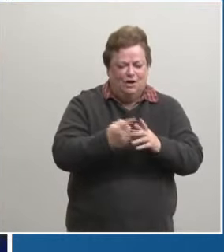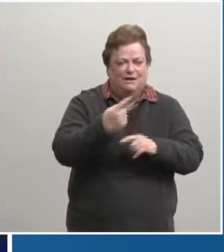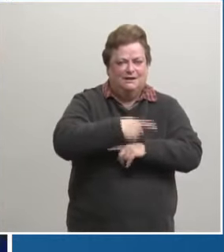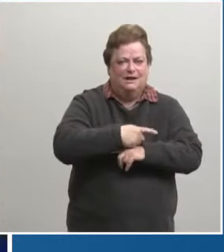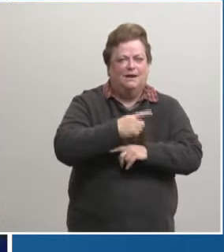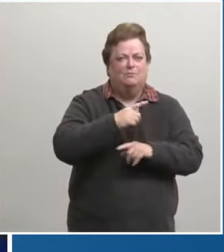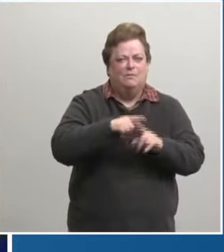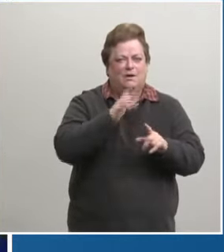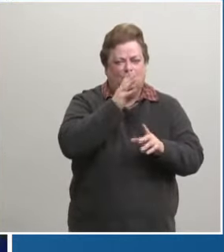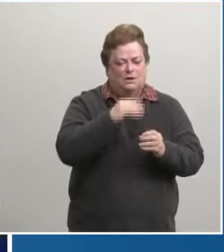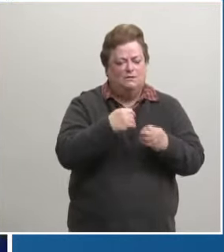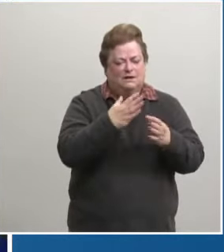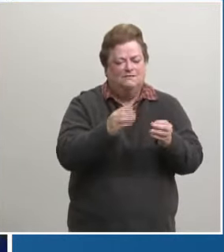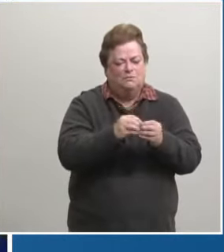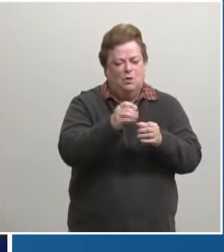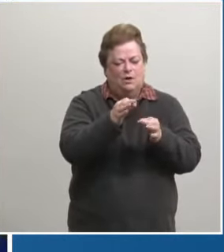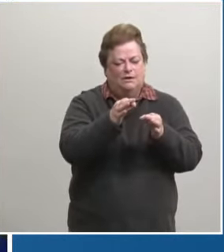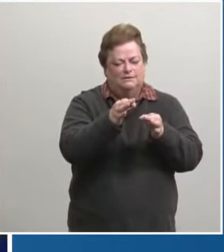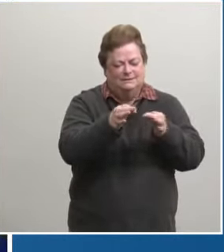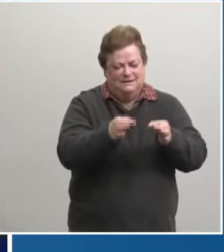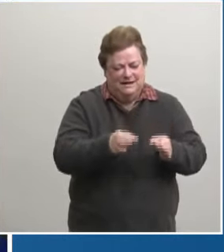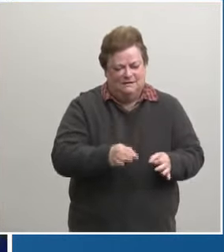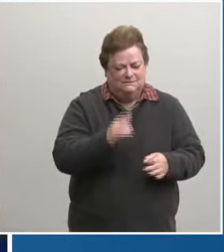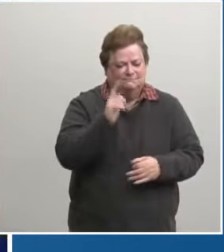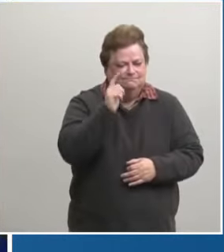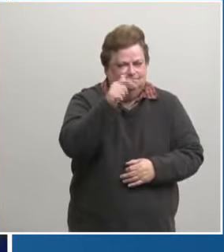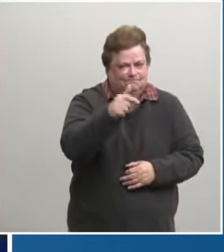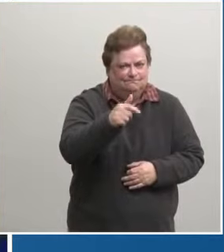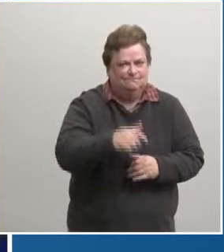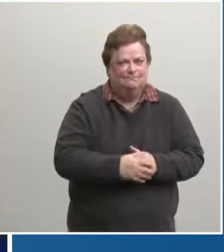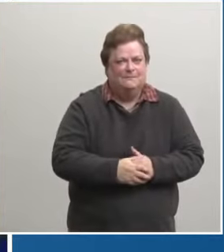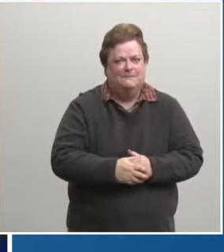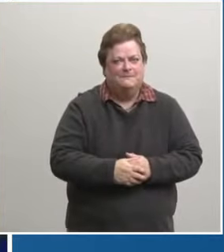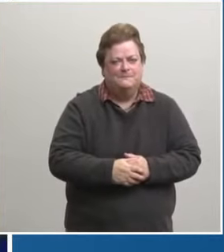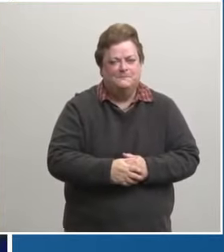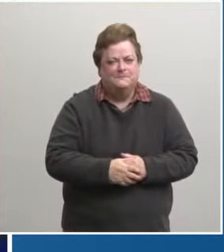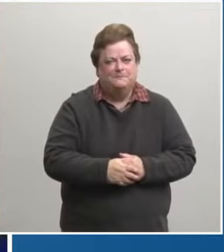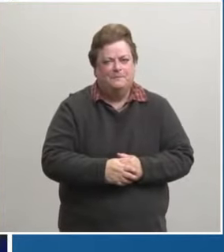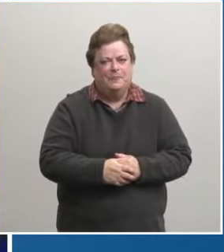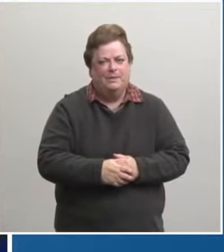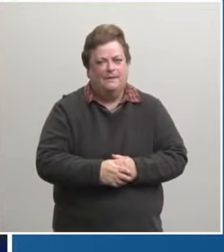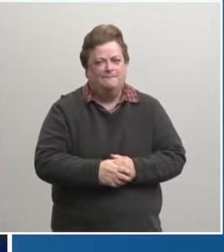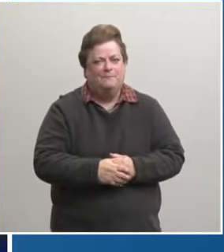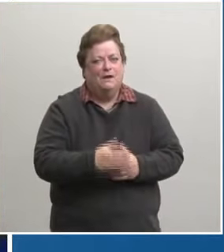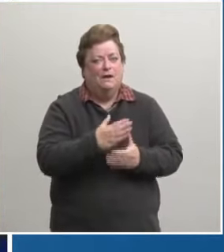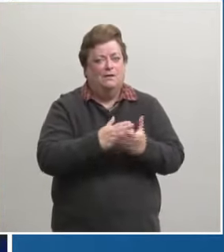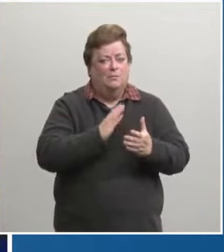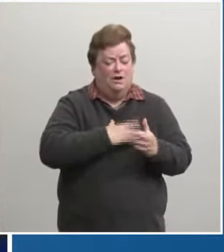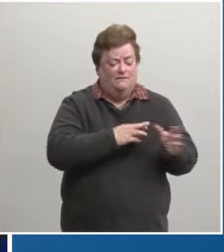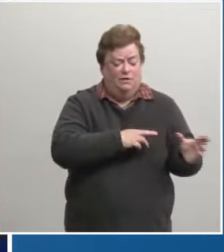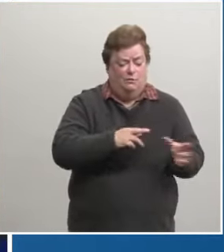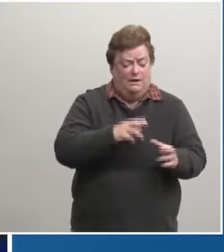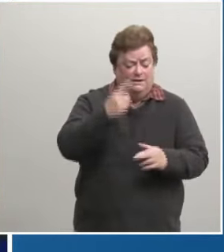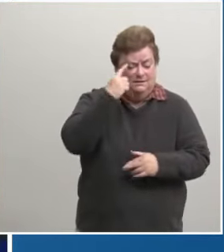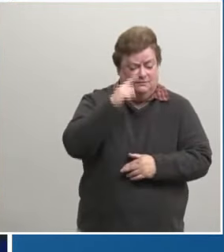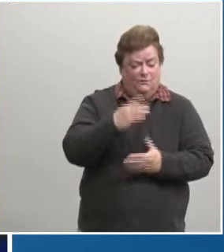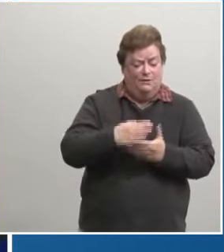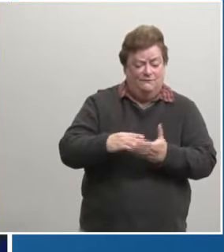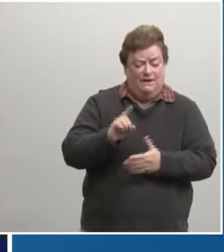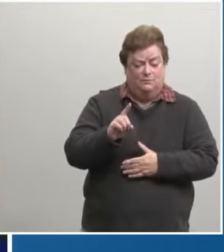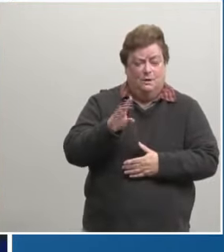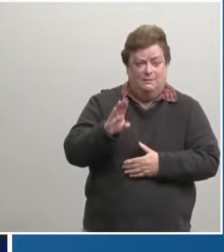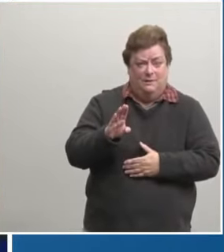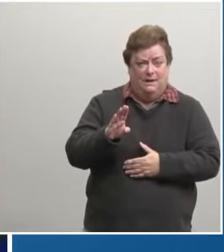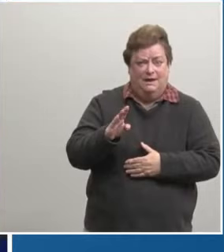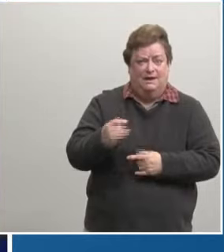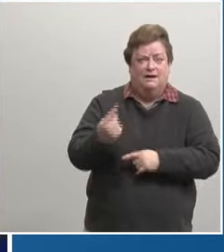more details in the near future as we learn more. As part of our readiness efforts for Phase